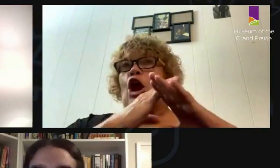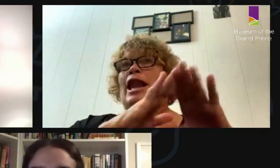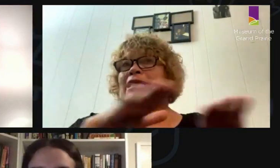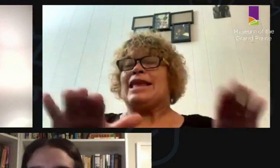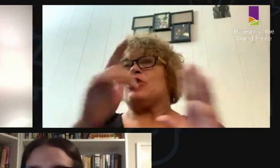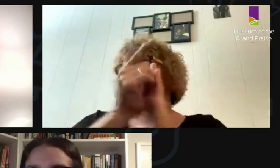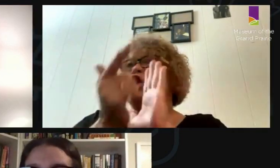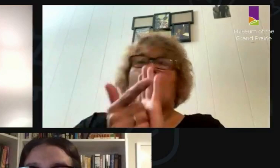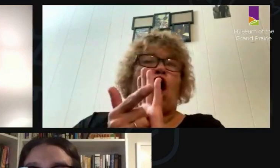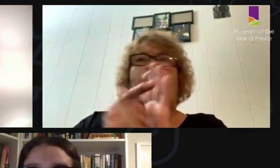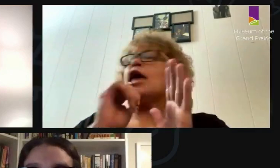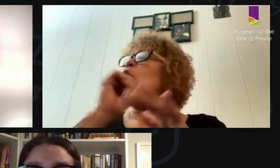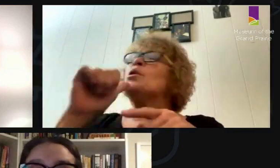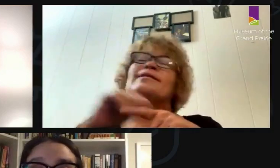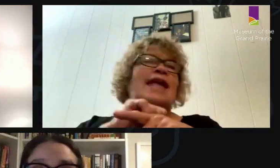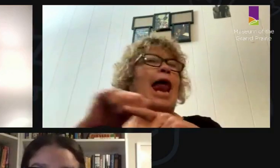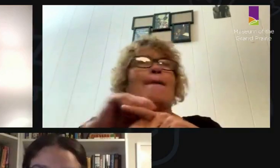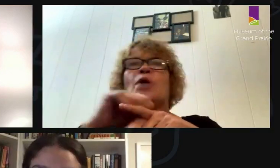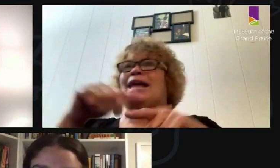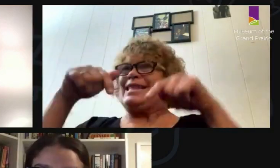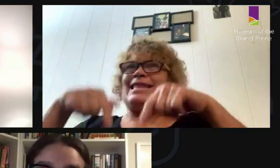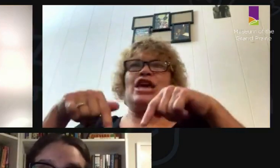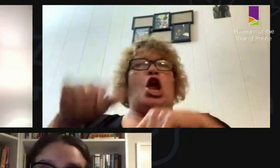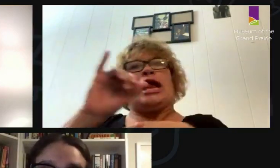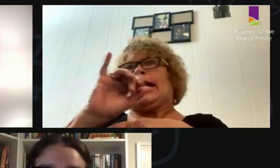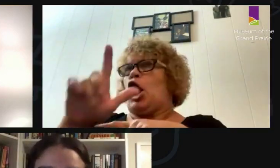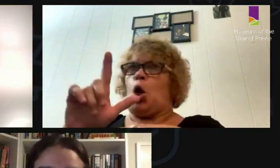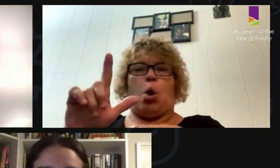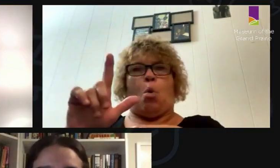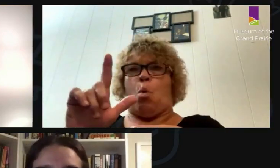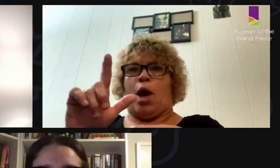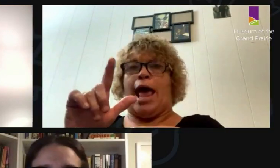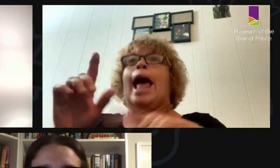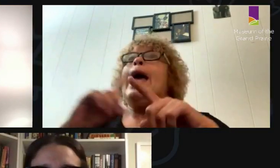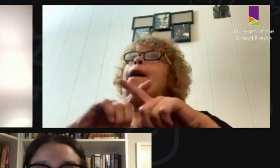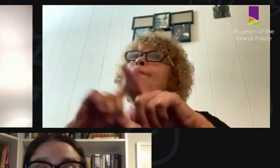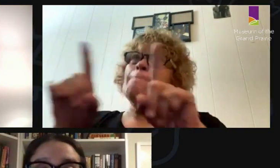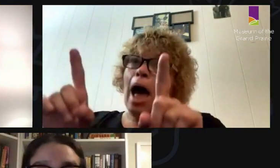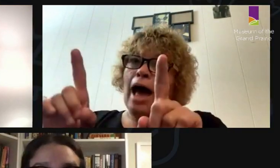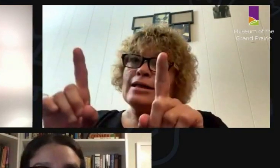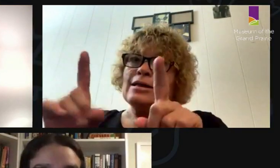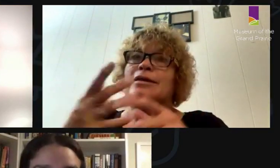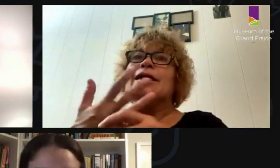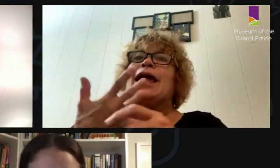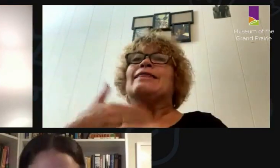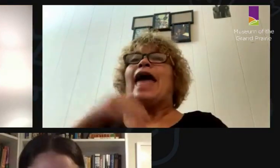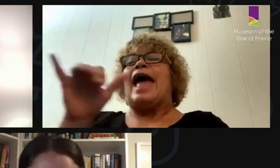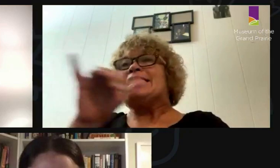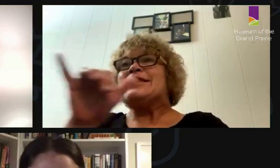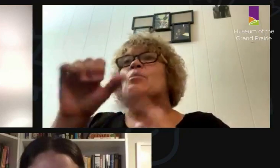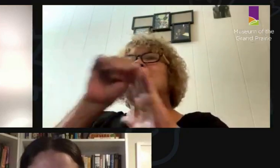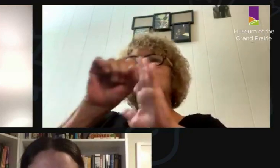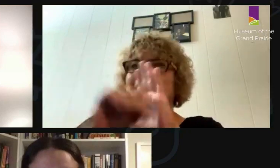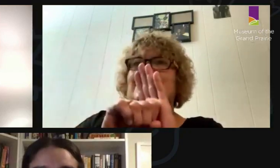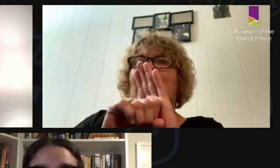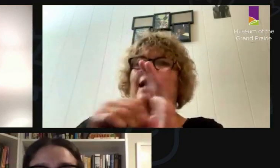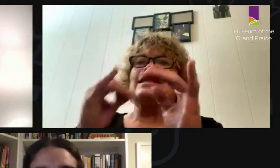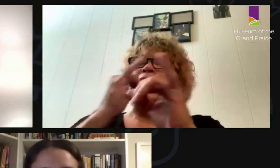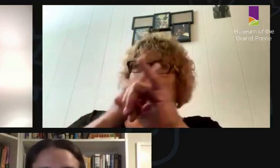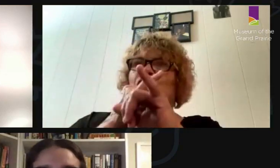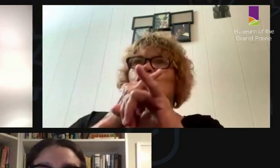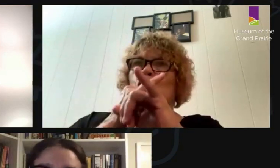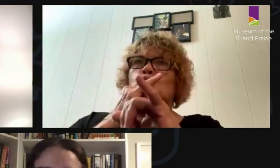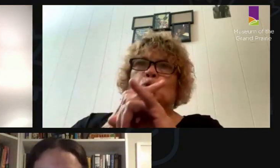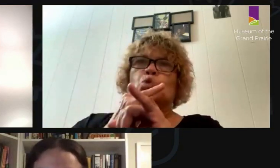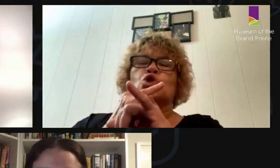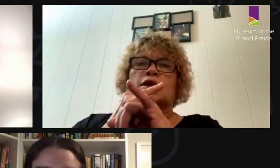a practice in Illinois. However, there were similar state institutions. And so instead